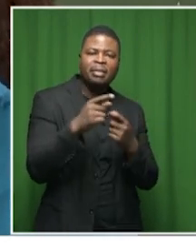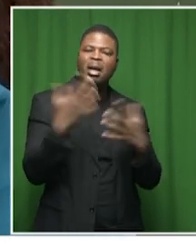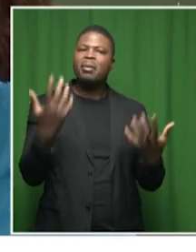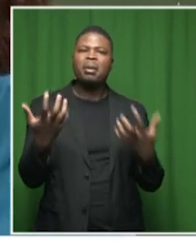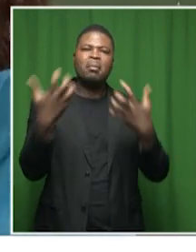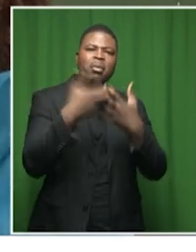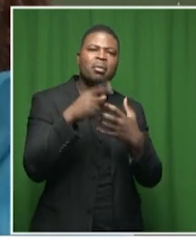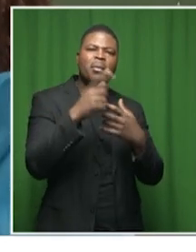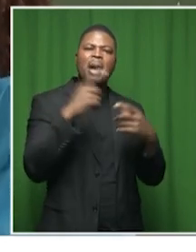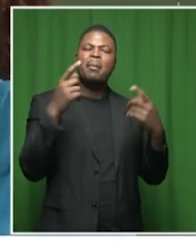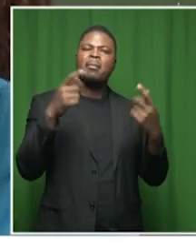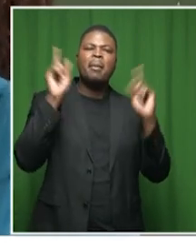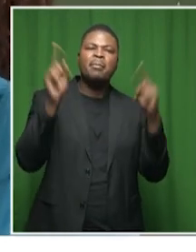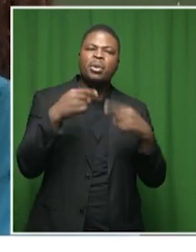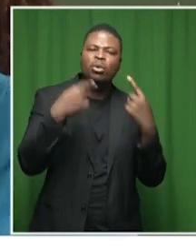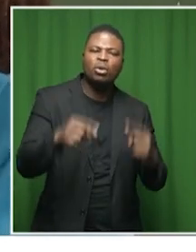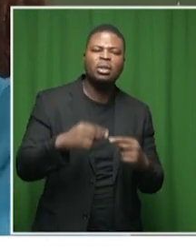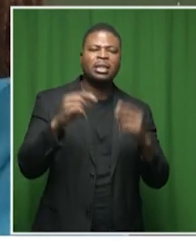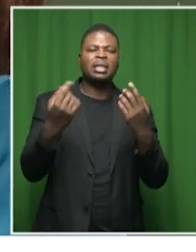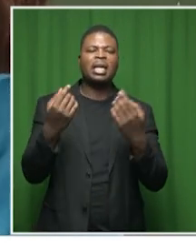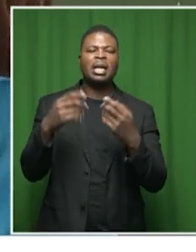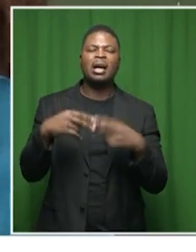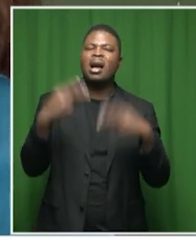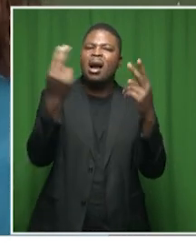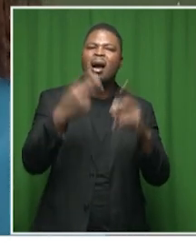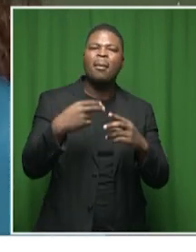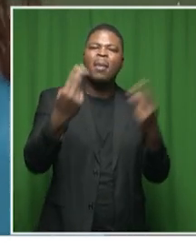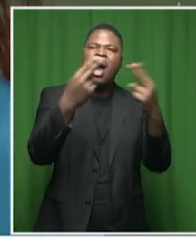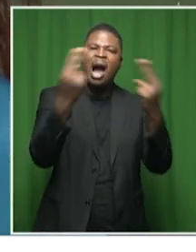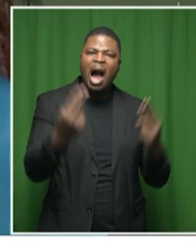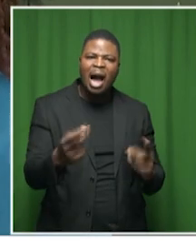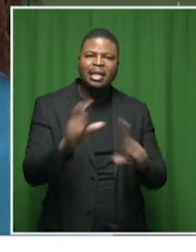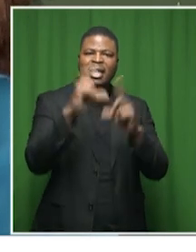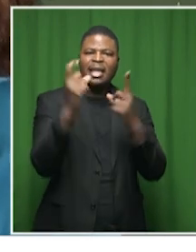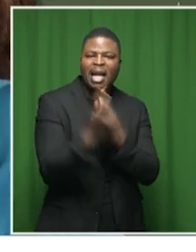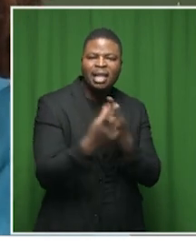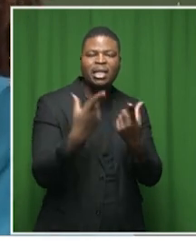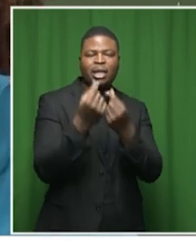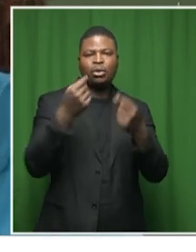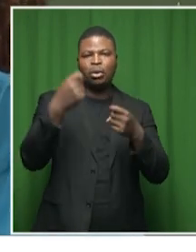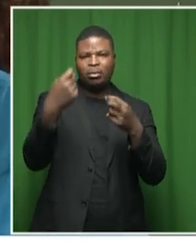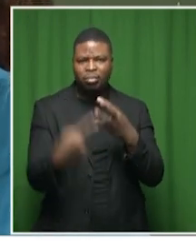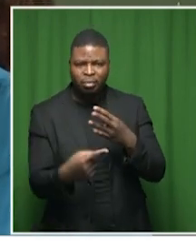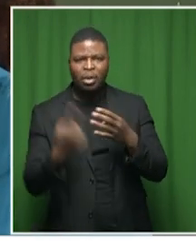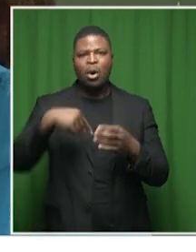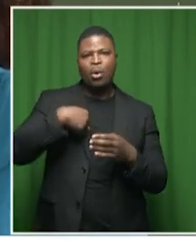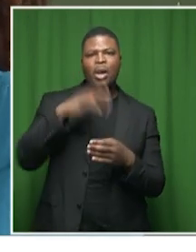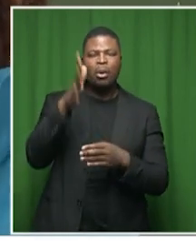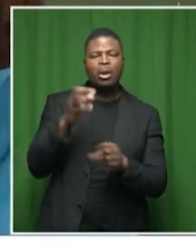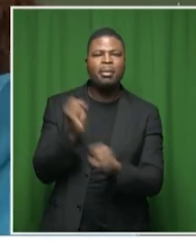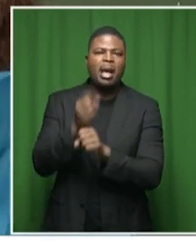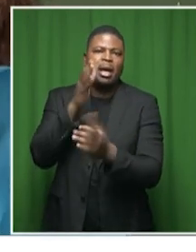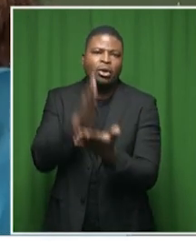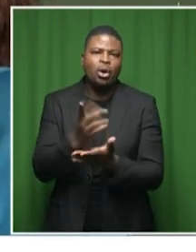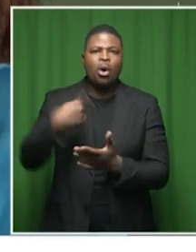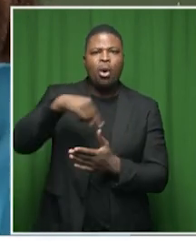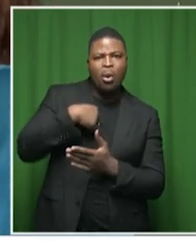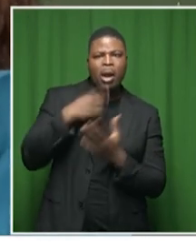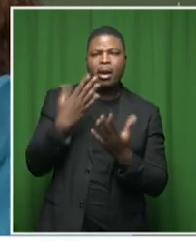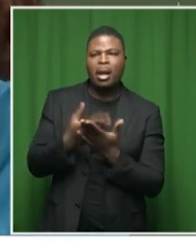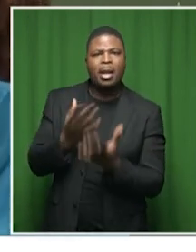and culture, all the kind of events within the business events industry, would like to make sure that we've got good